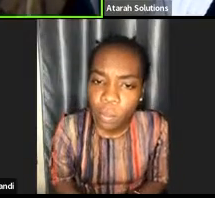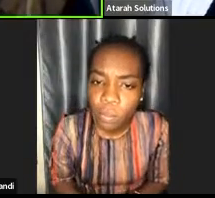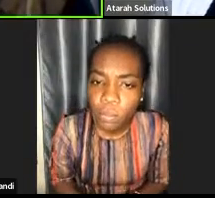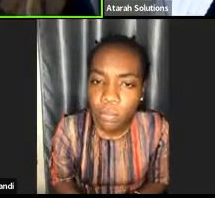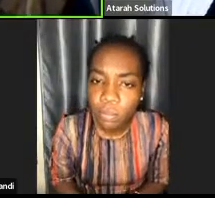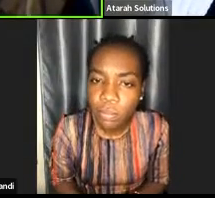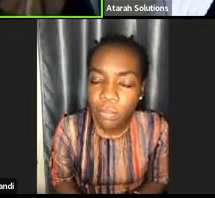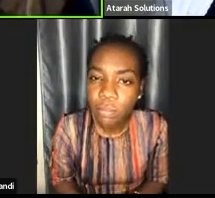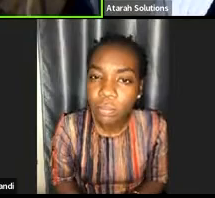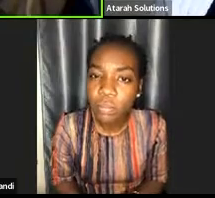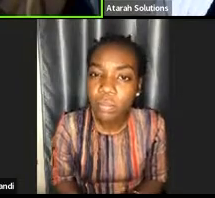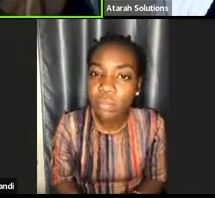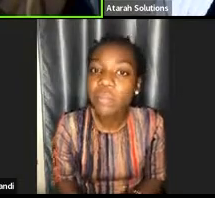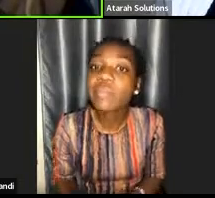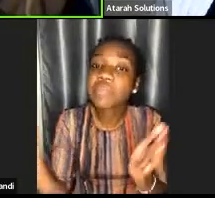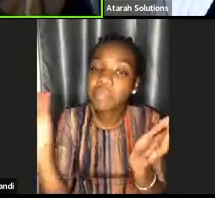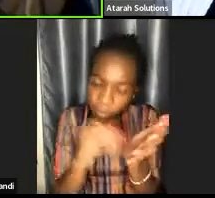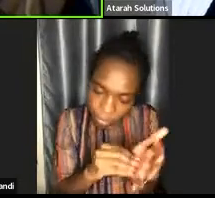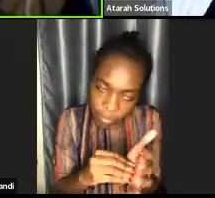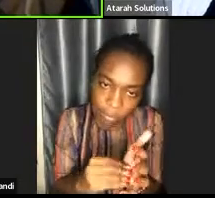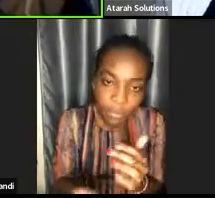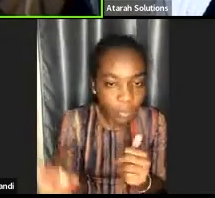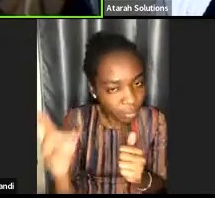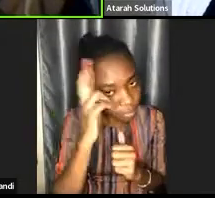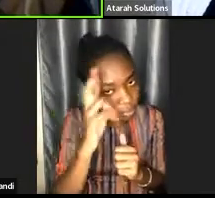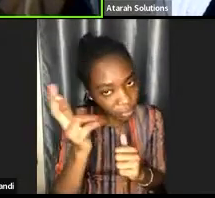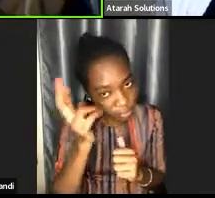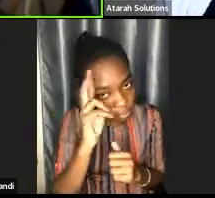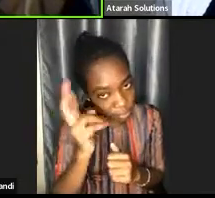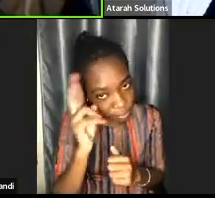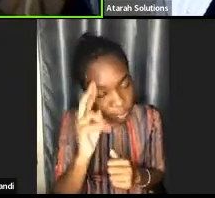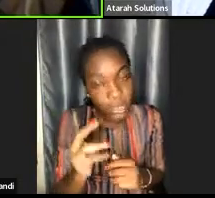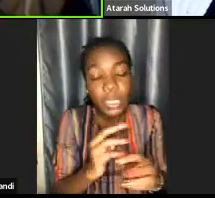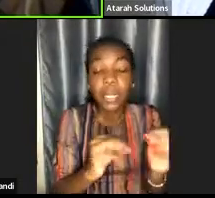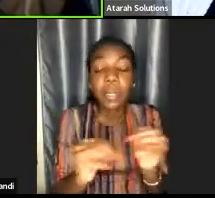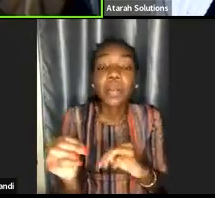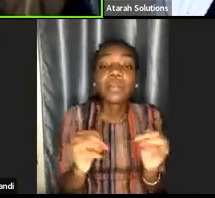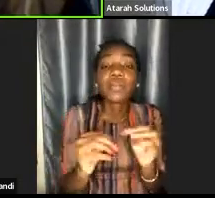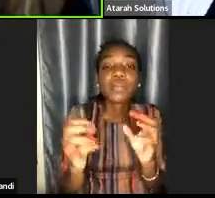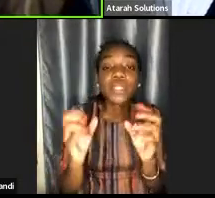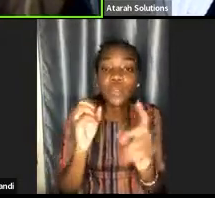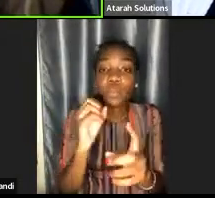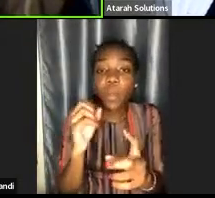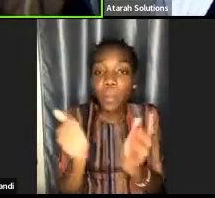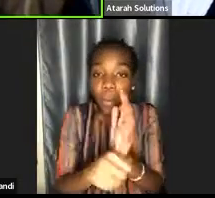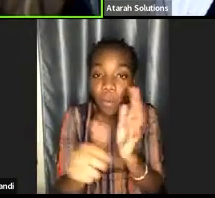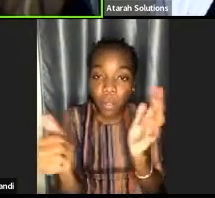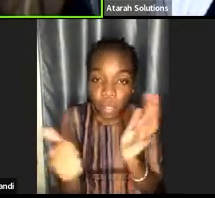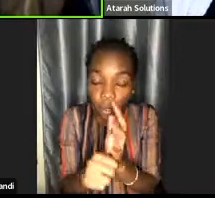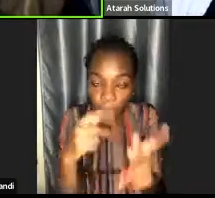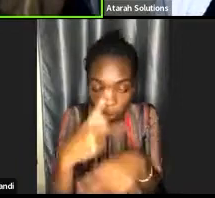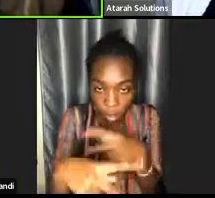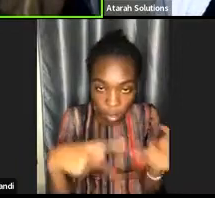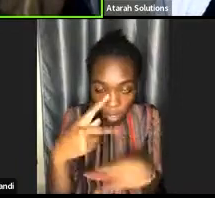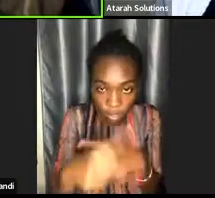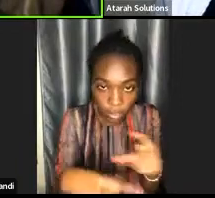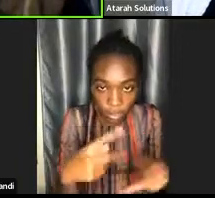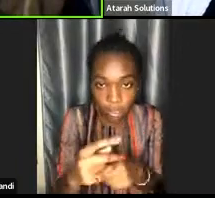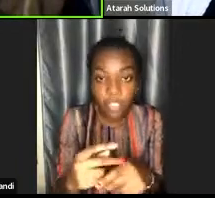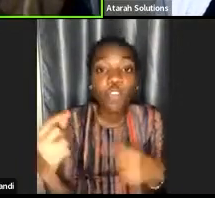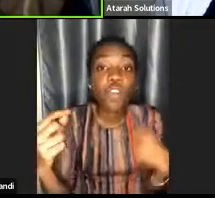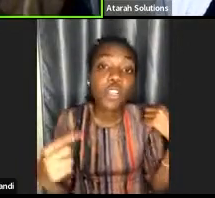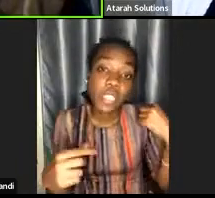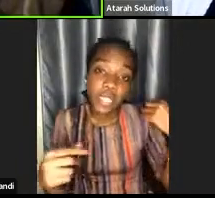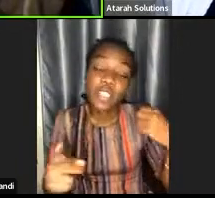Again, remember the mediation process is a voluntary process. So the parties then would need to agree